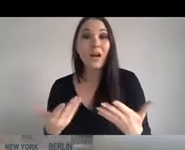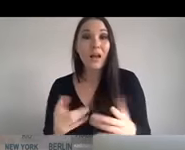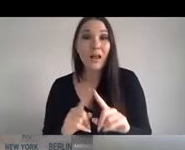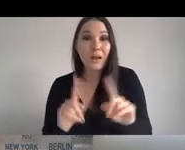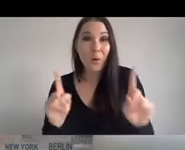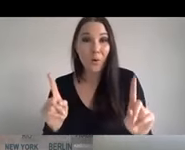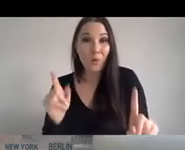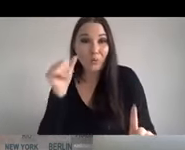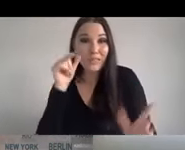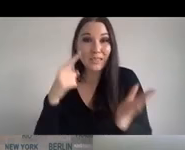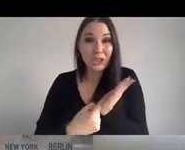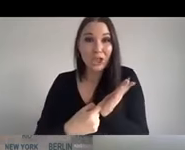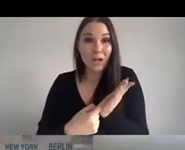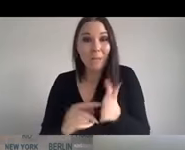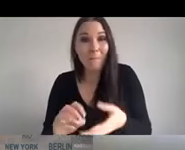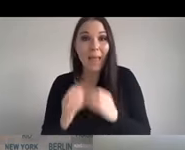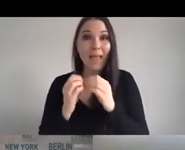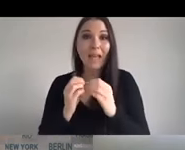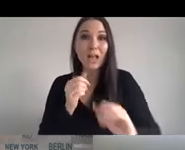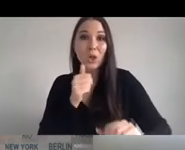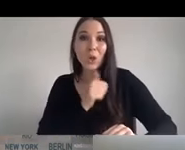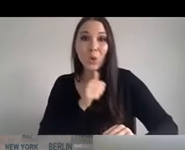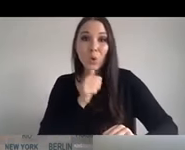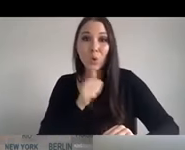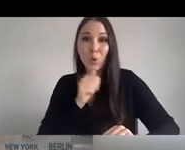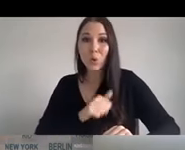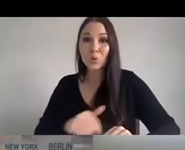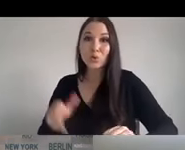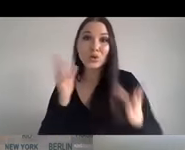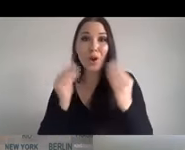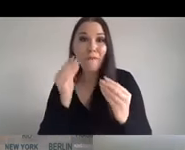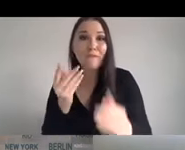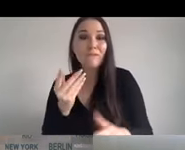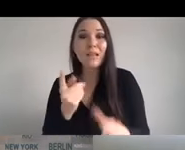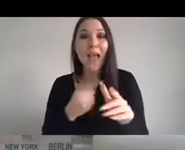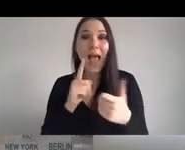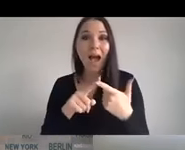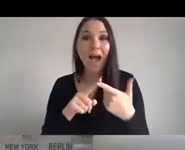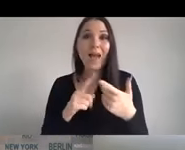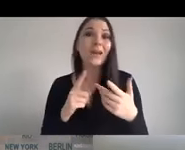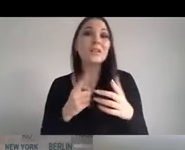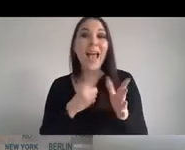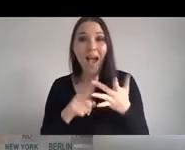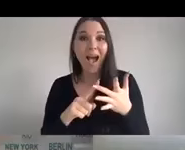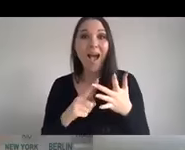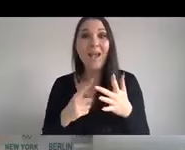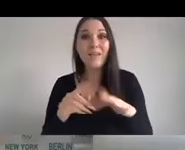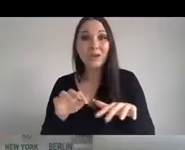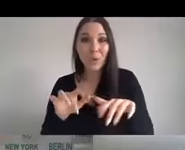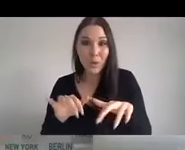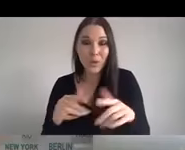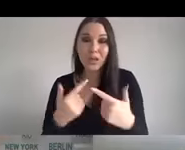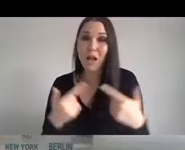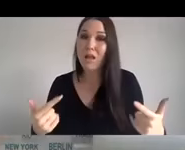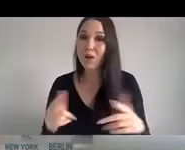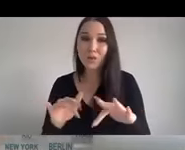on the decision-making side of things, we use cognitive AI or cognitive computing, We also do a lot of work with computer